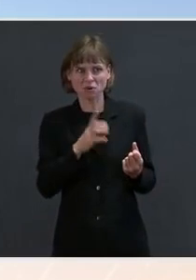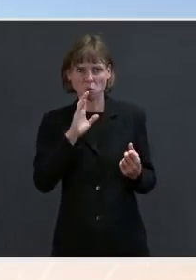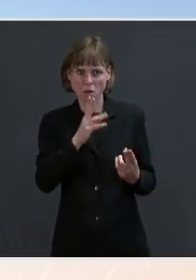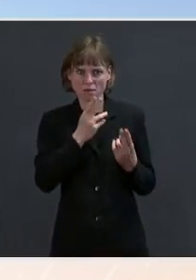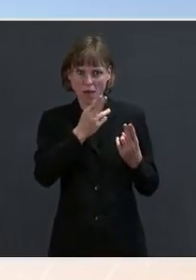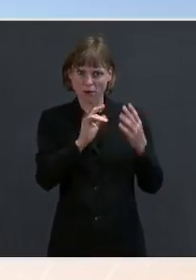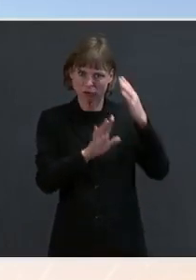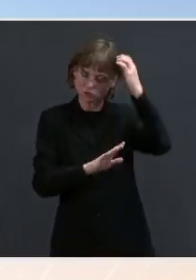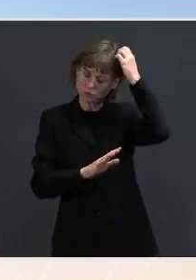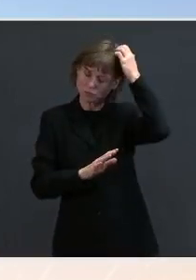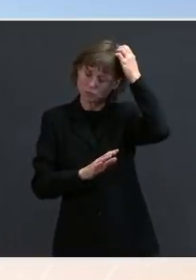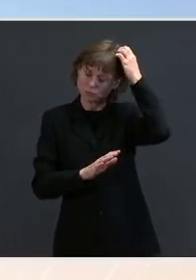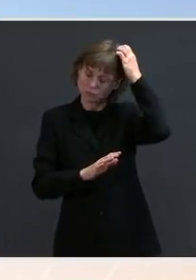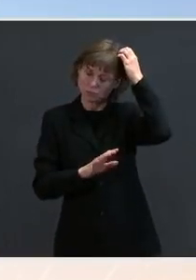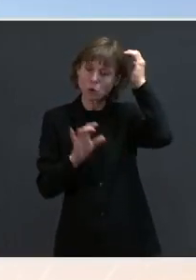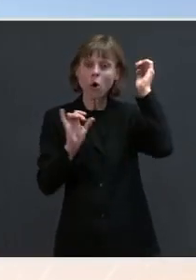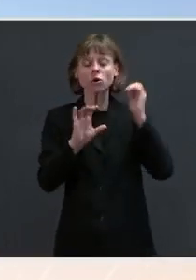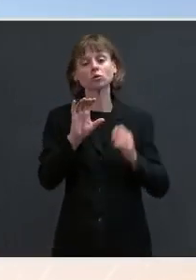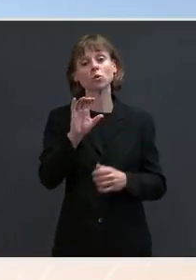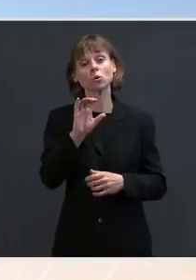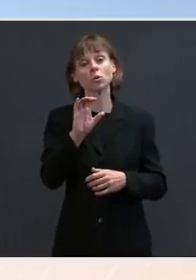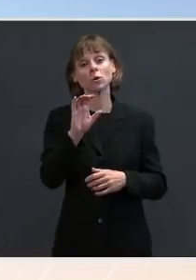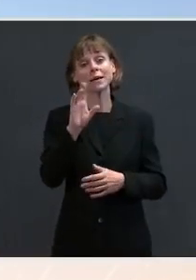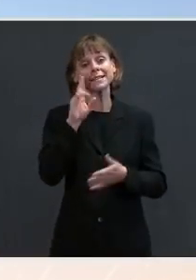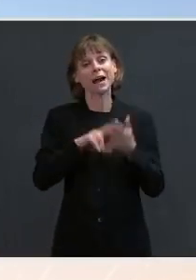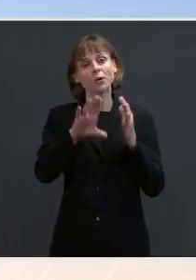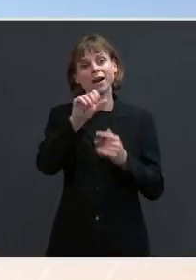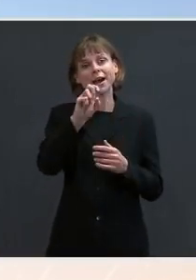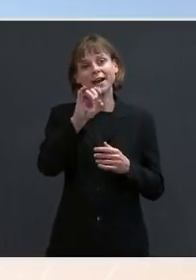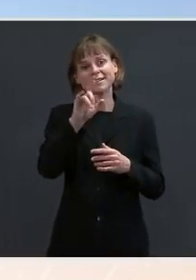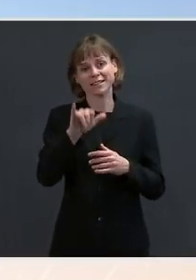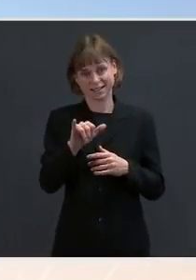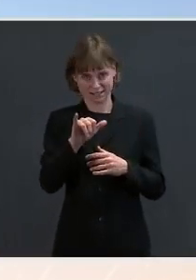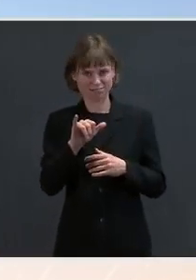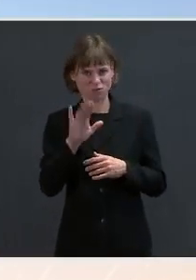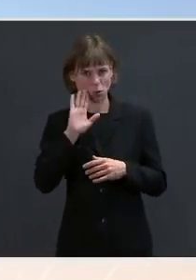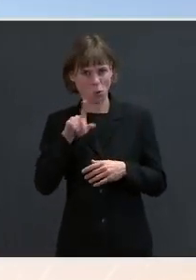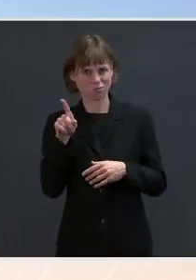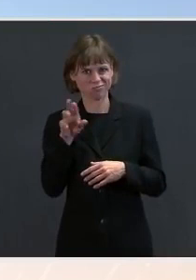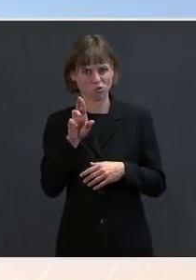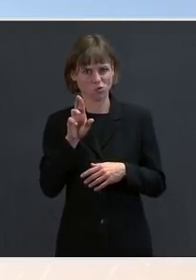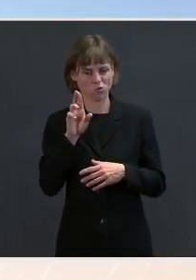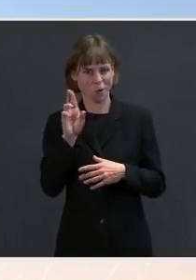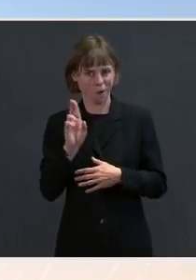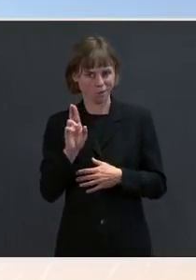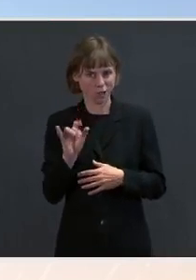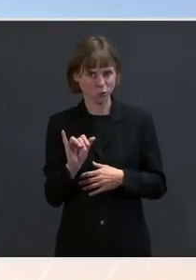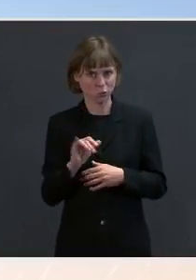that Secretary Cassidy, of course, a Republican, as you all know, told the Attorney General